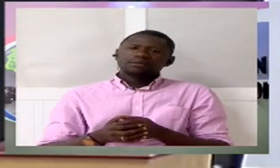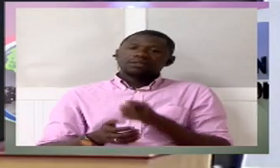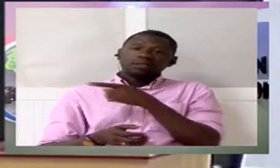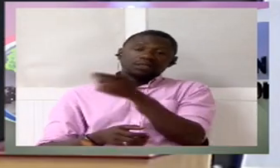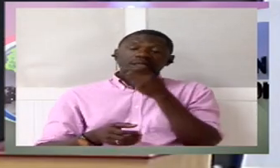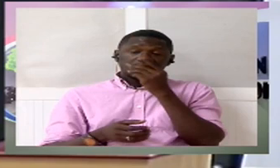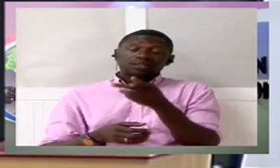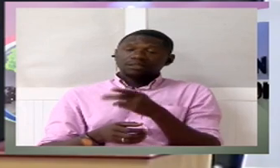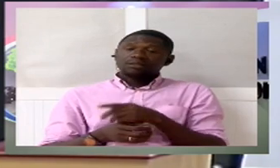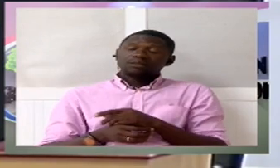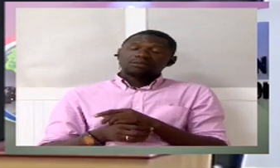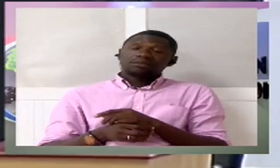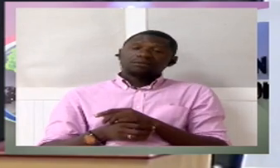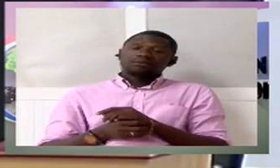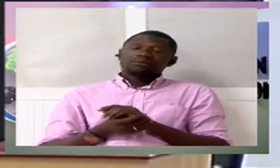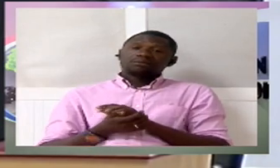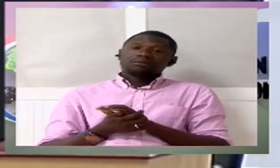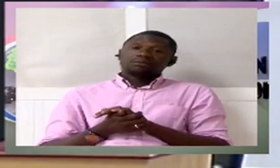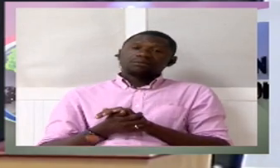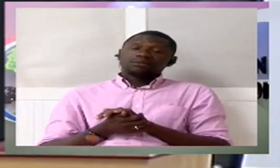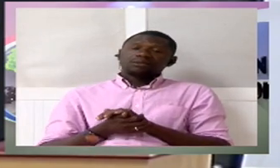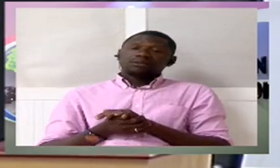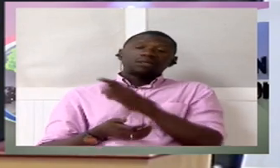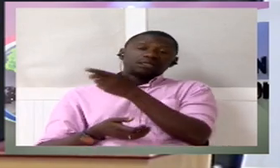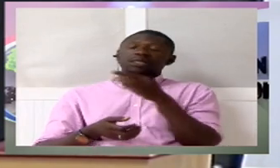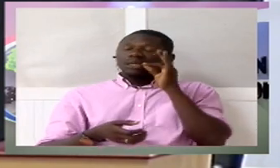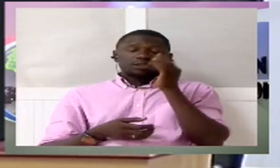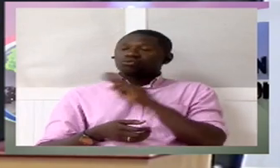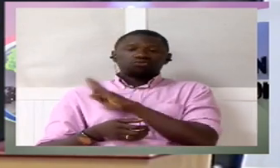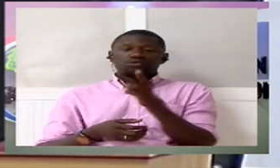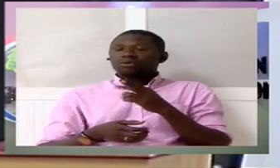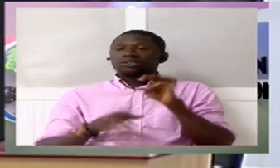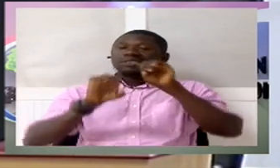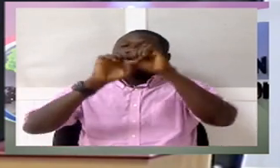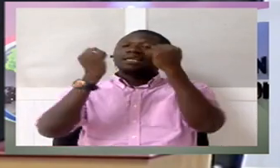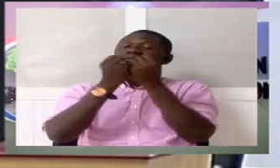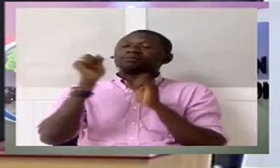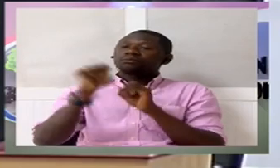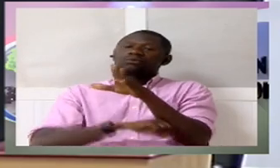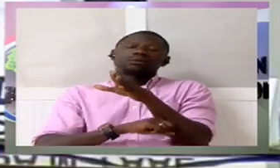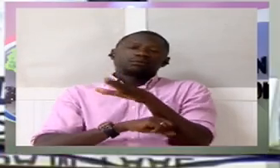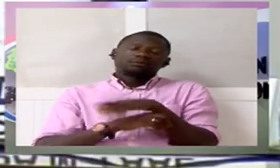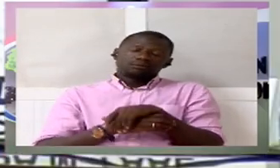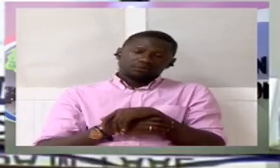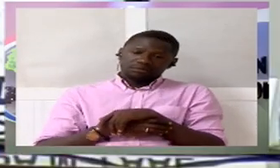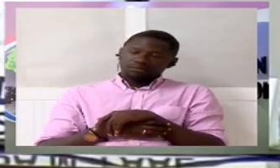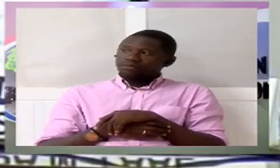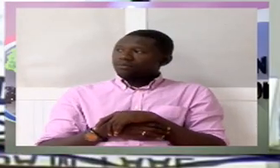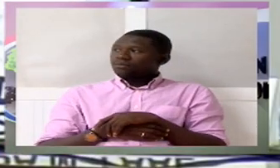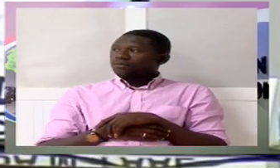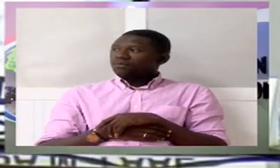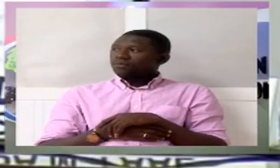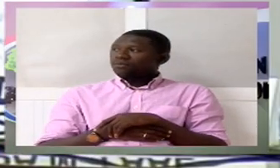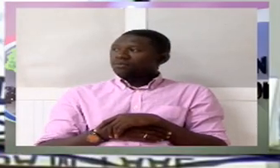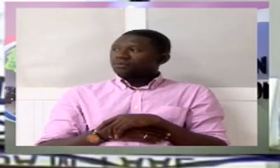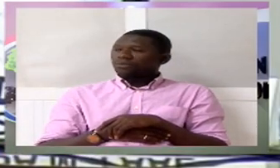it's a security order. Naka executive order. They said to him, no, it's an executive order. Saif. You have